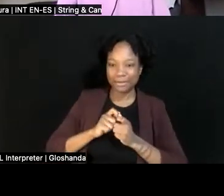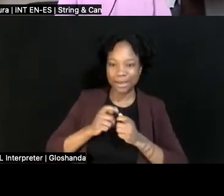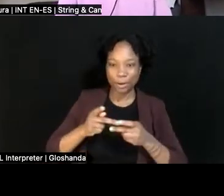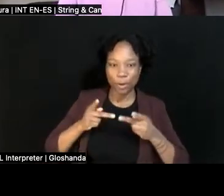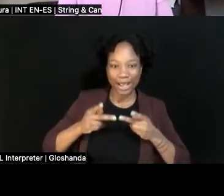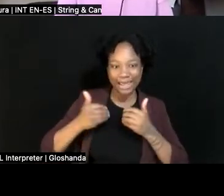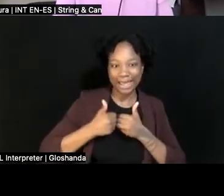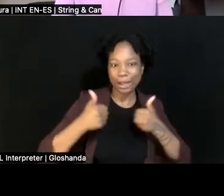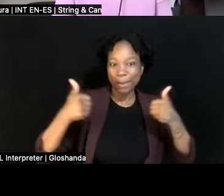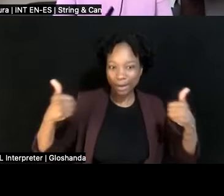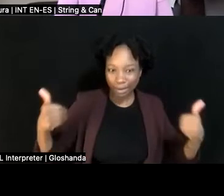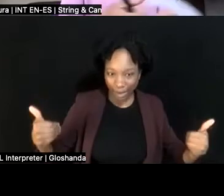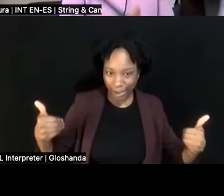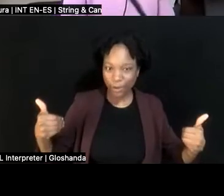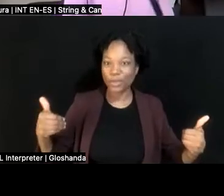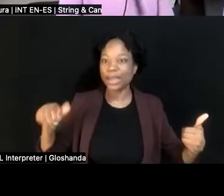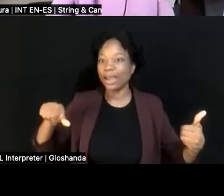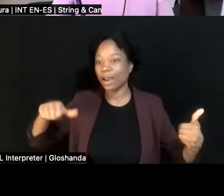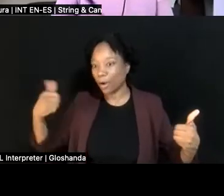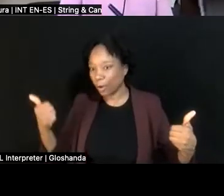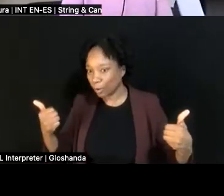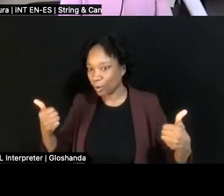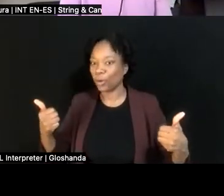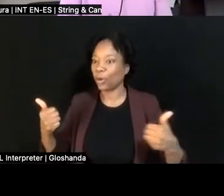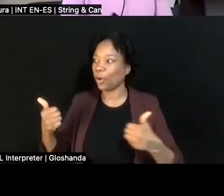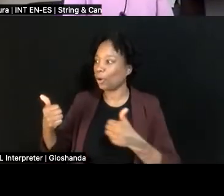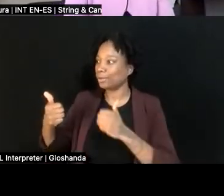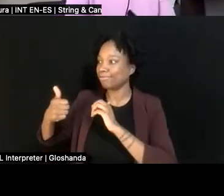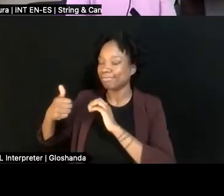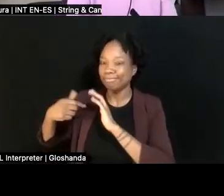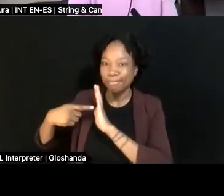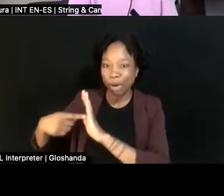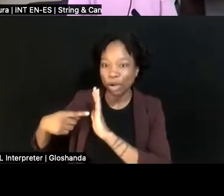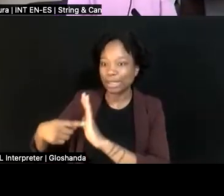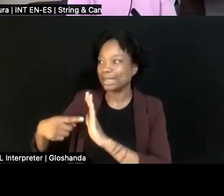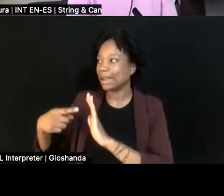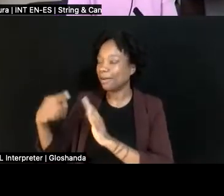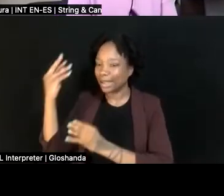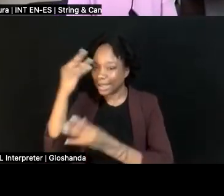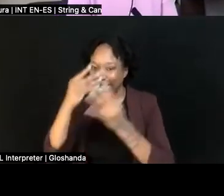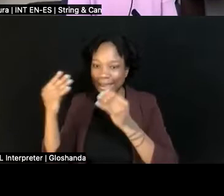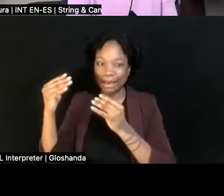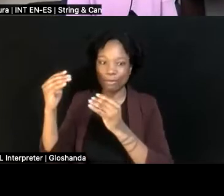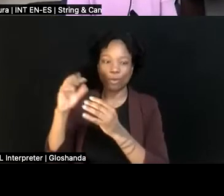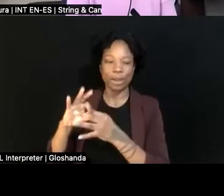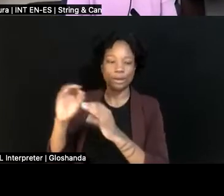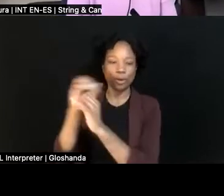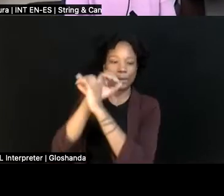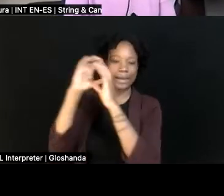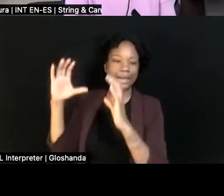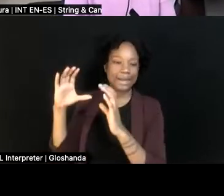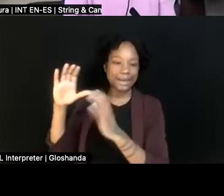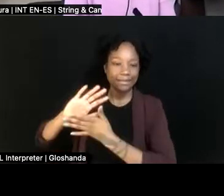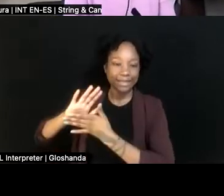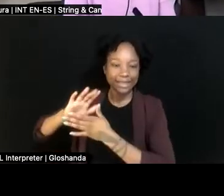de otras lenguajes, de otros modos de pensar en la imagen del cine. No,